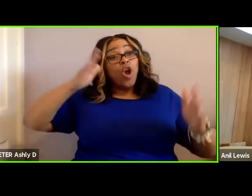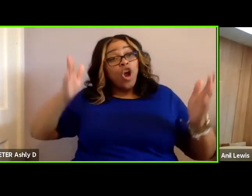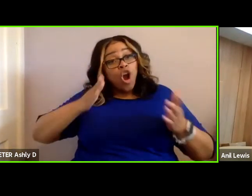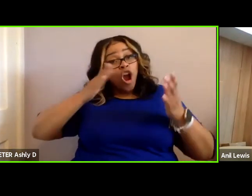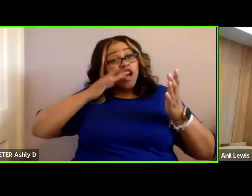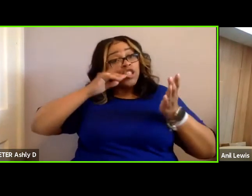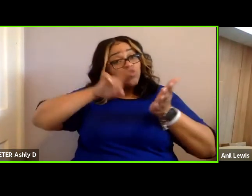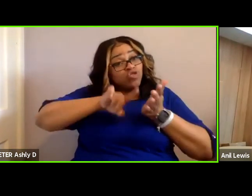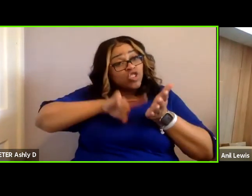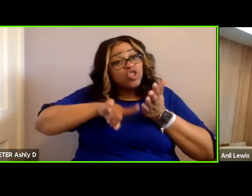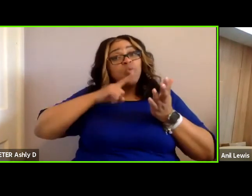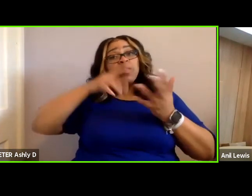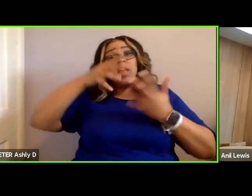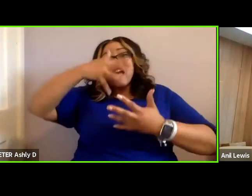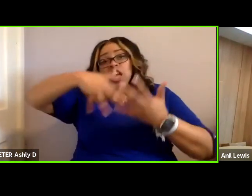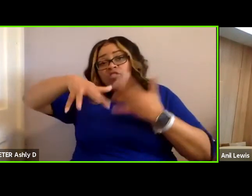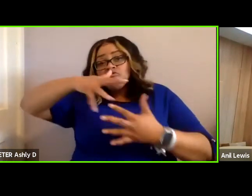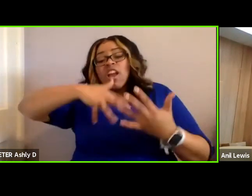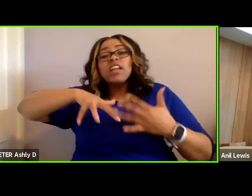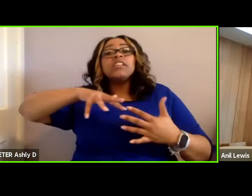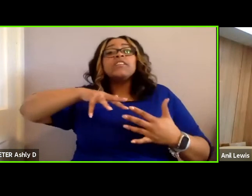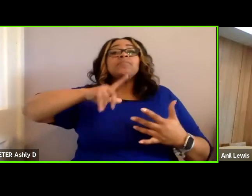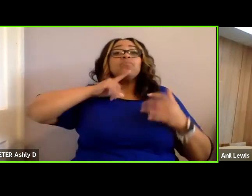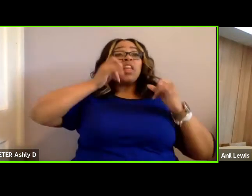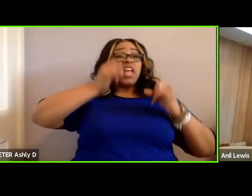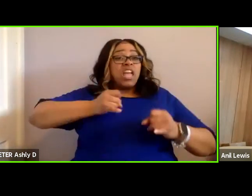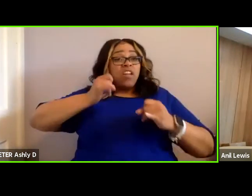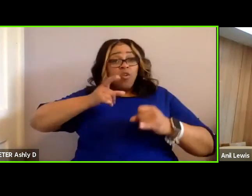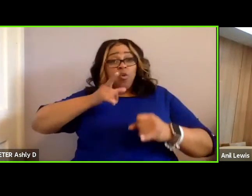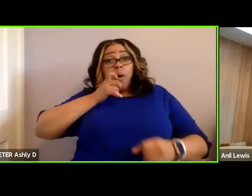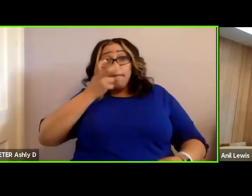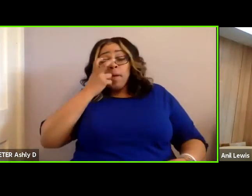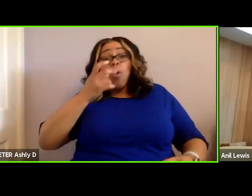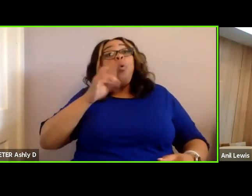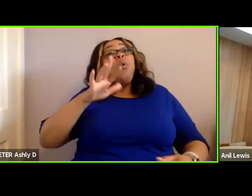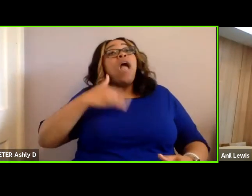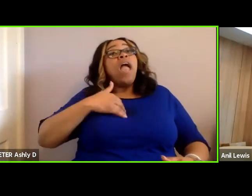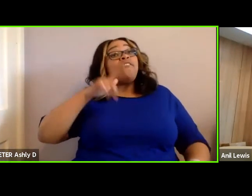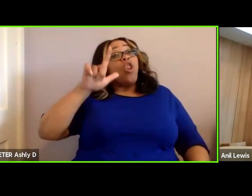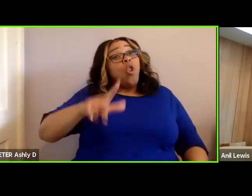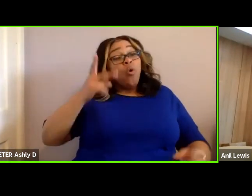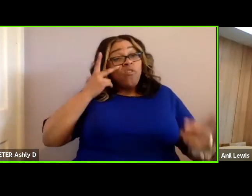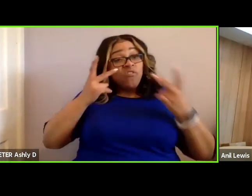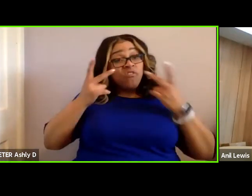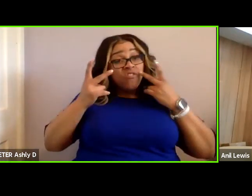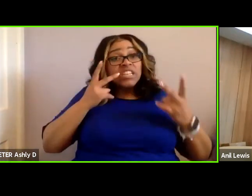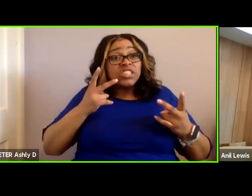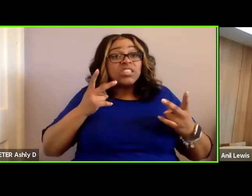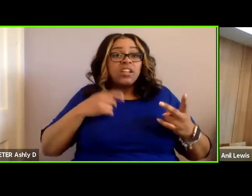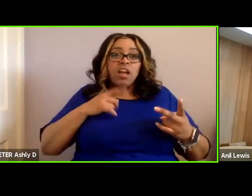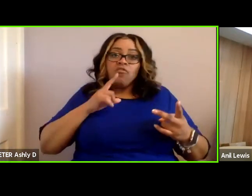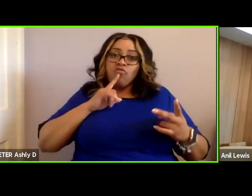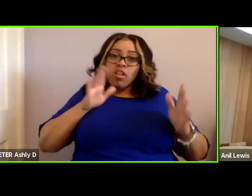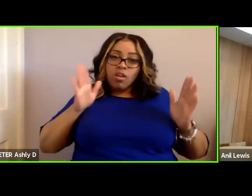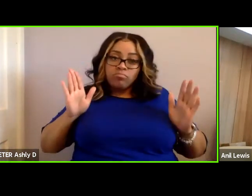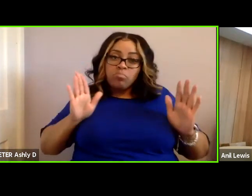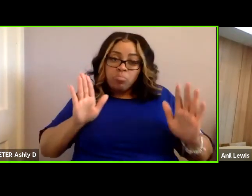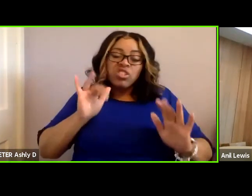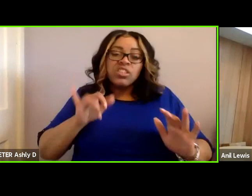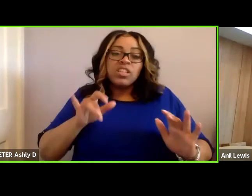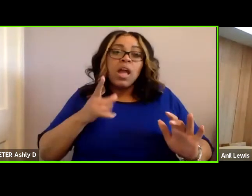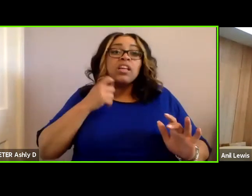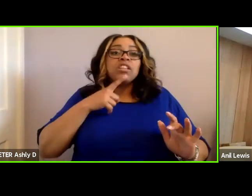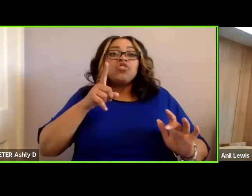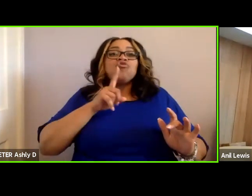as they're interacting with individuals that are blind or have low vision, which I really, really push, because I think that that's when you get the